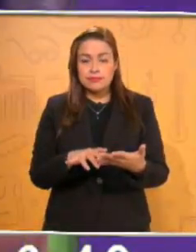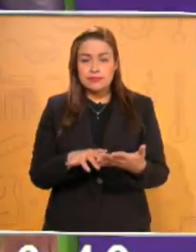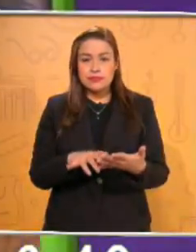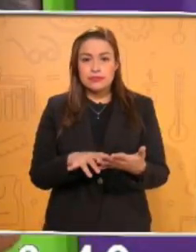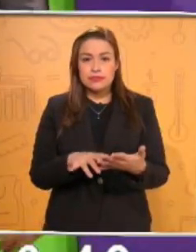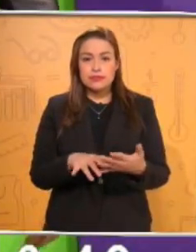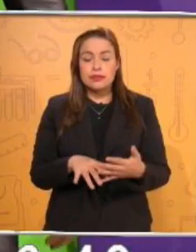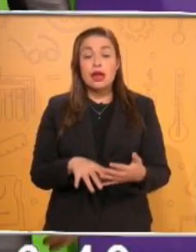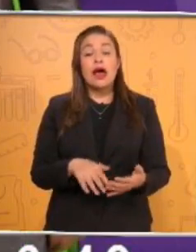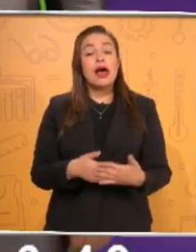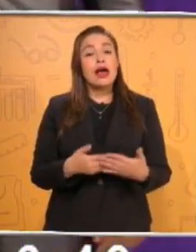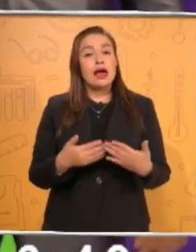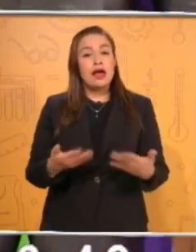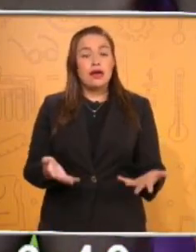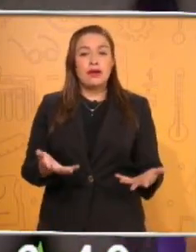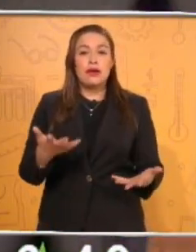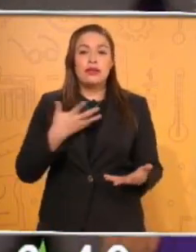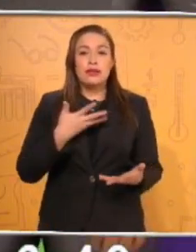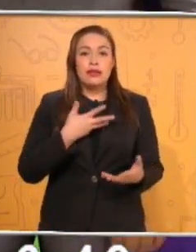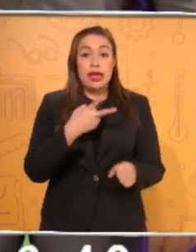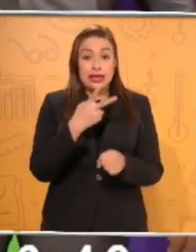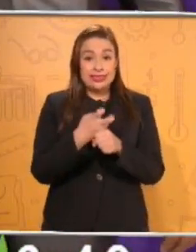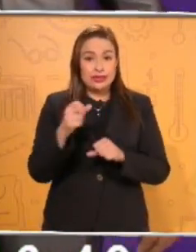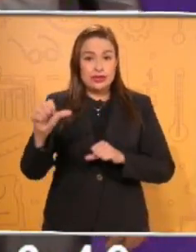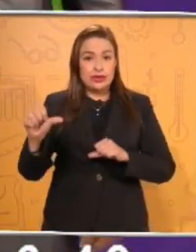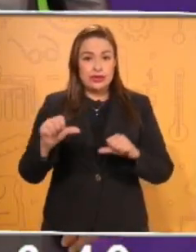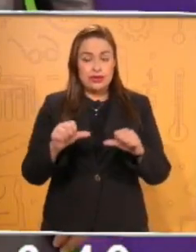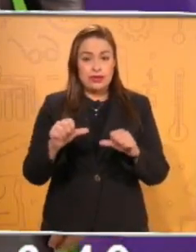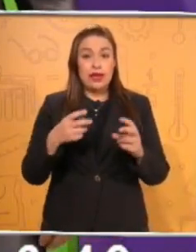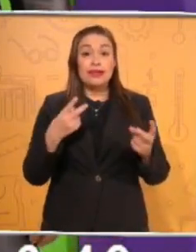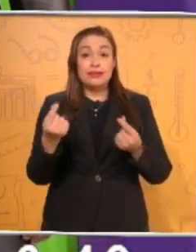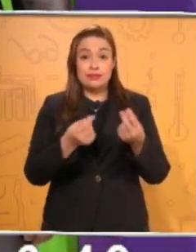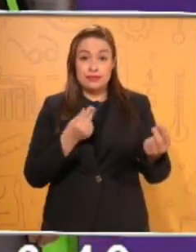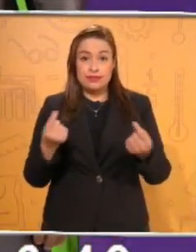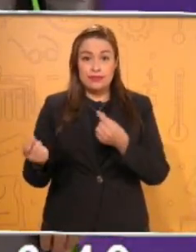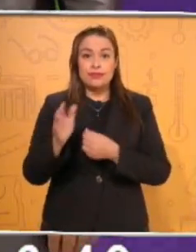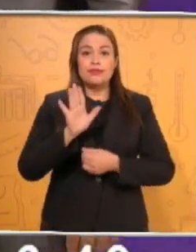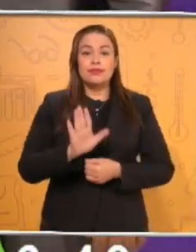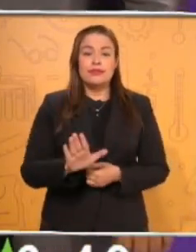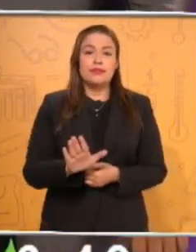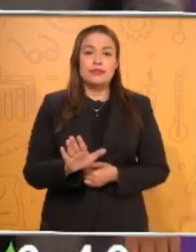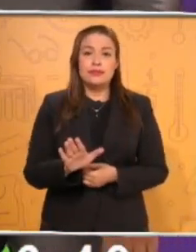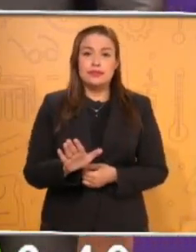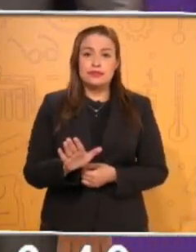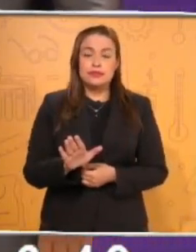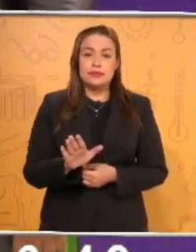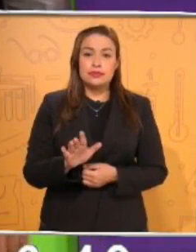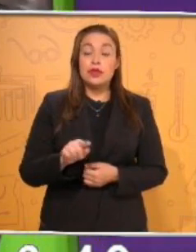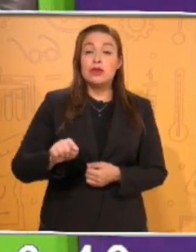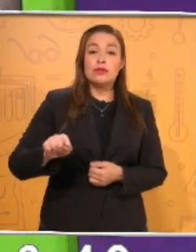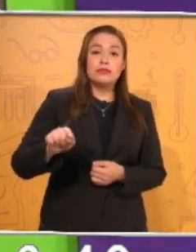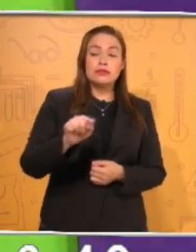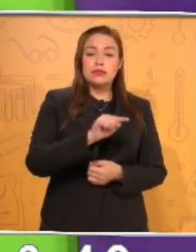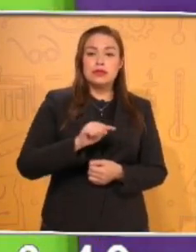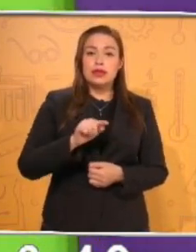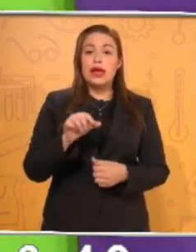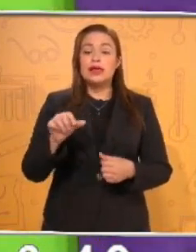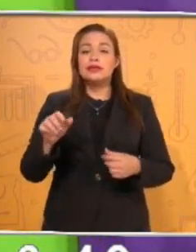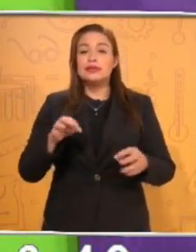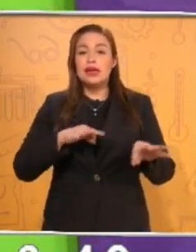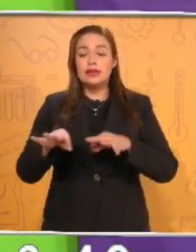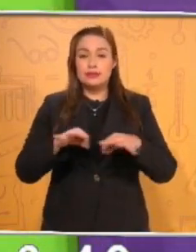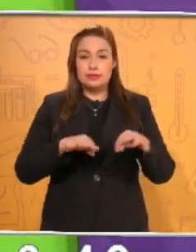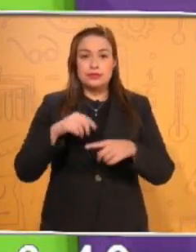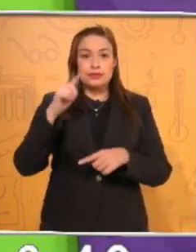Then we have our second active pause. Now we are going to work out our abs.